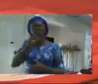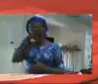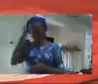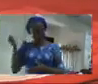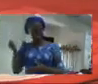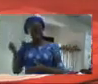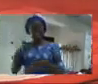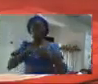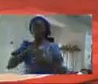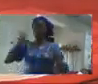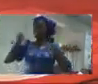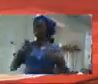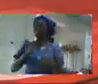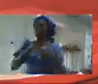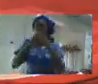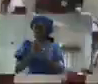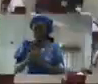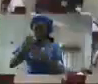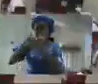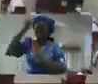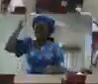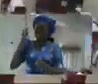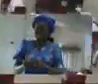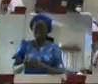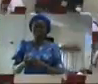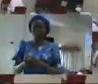Please accept our worship in Jesus' name.